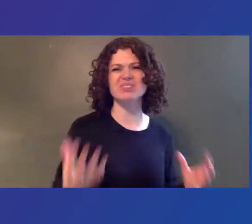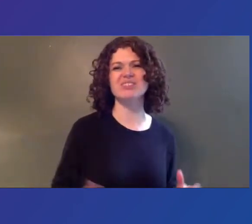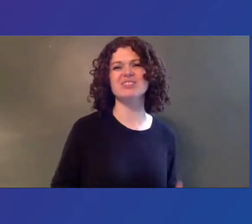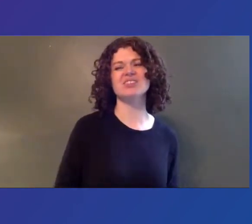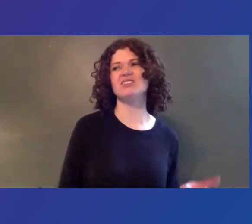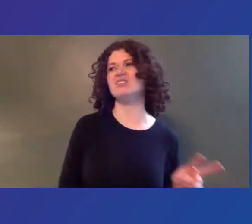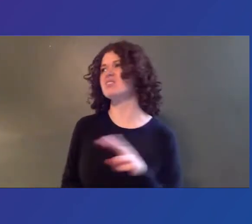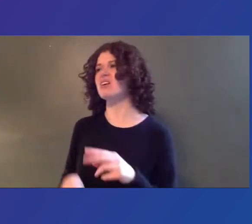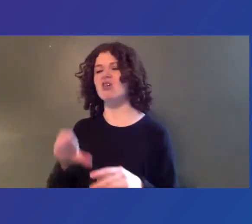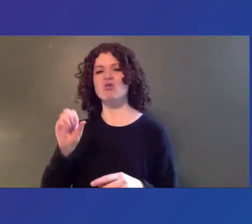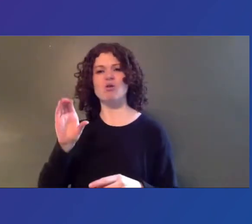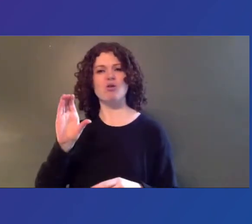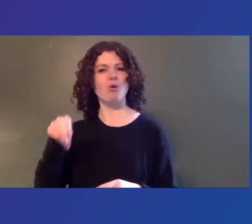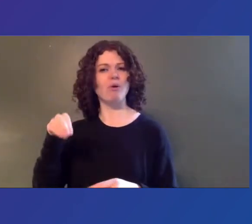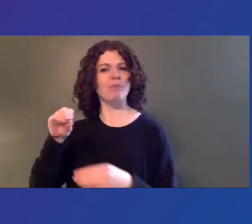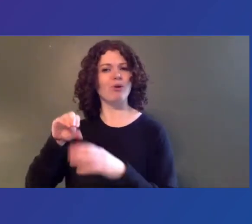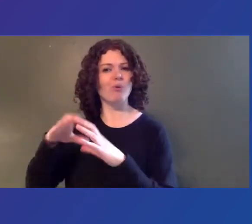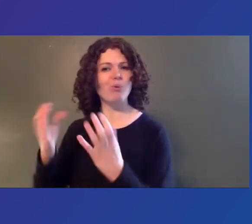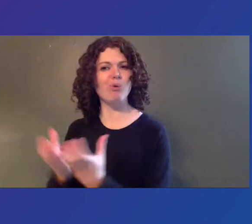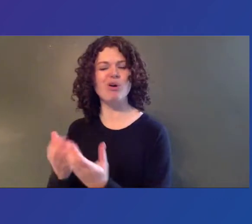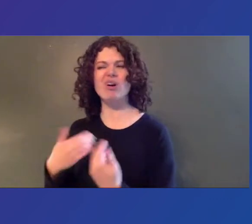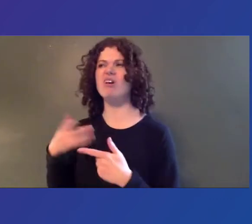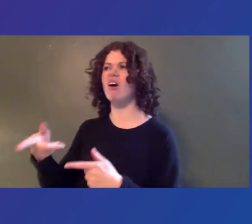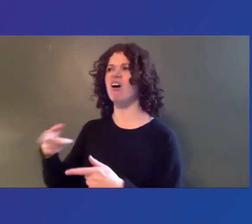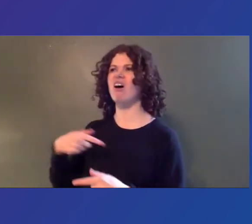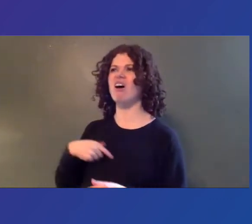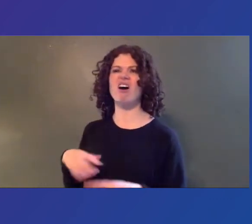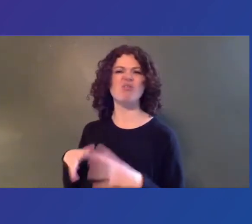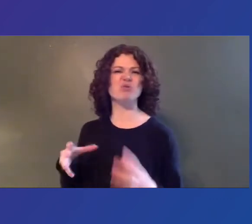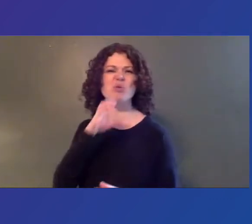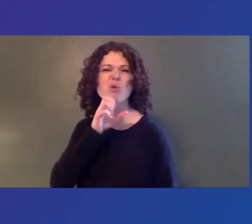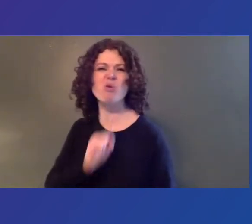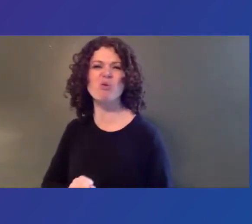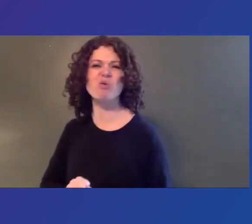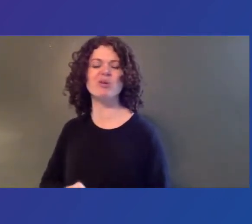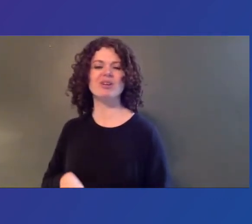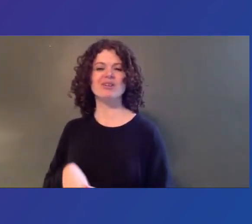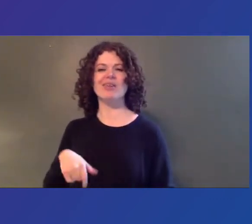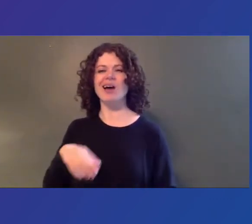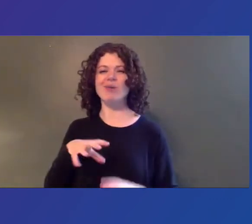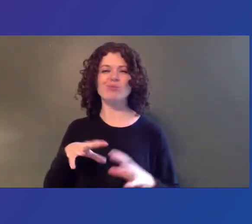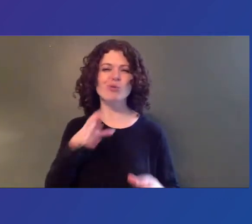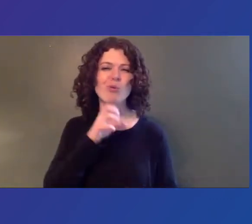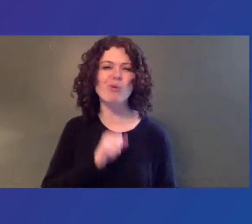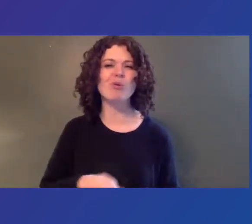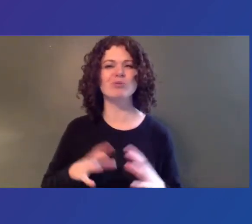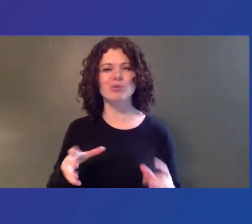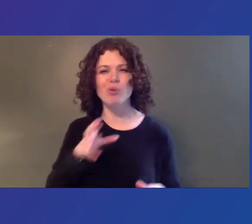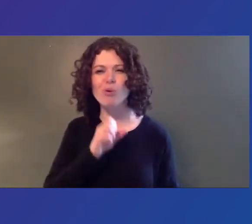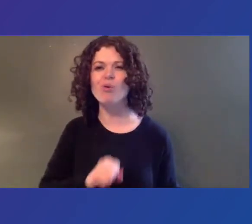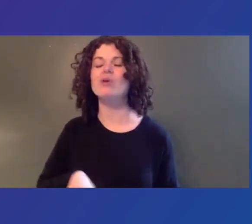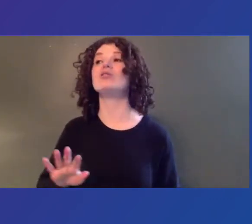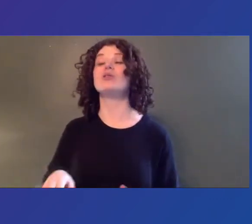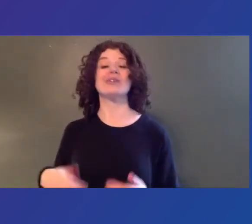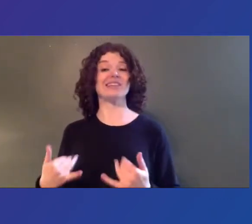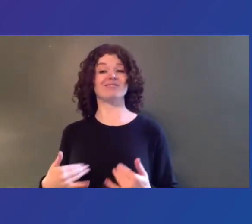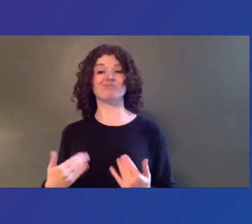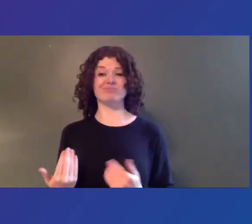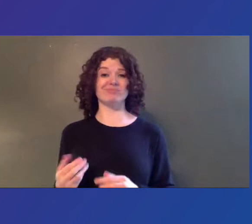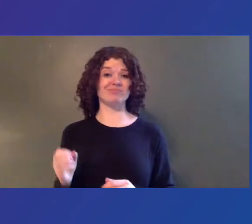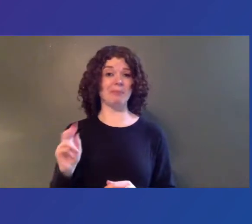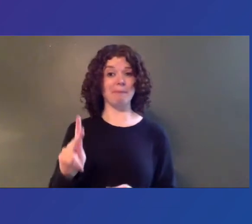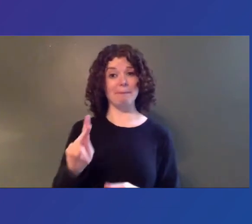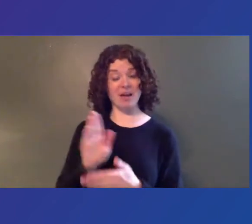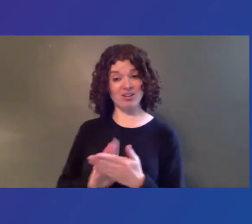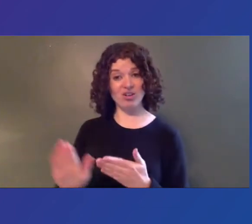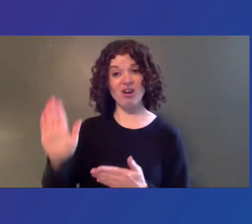you're going to have to go for this dream and go, you know, and I thought that the best route was going to college for it. Or just gonna have to